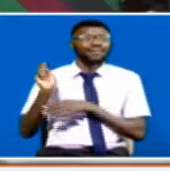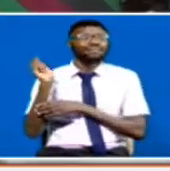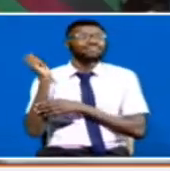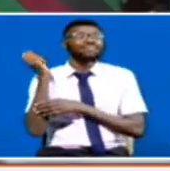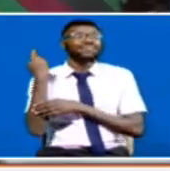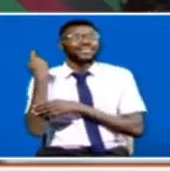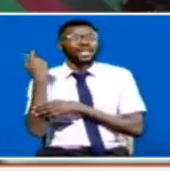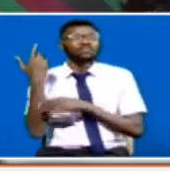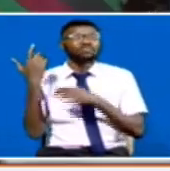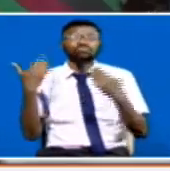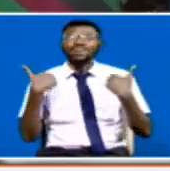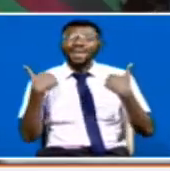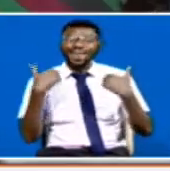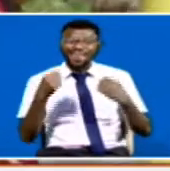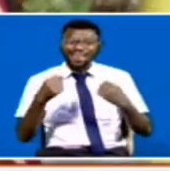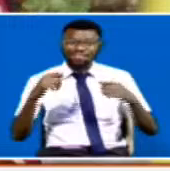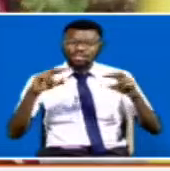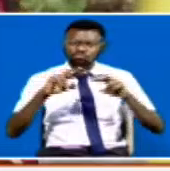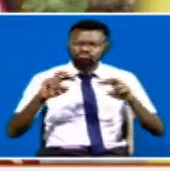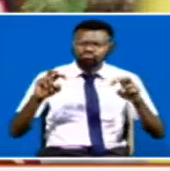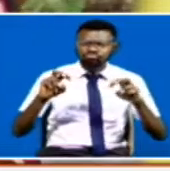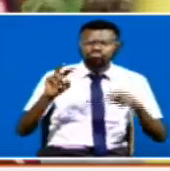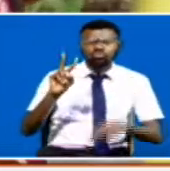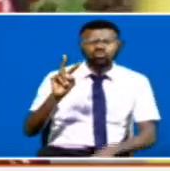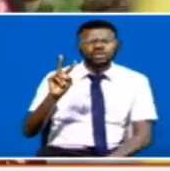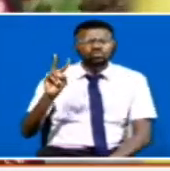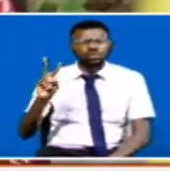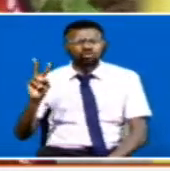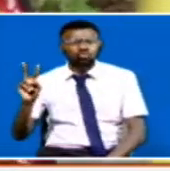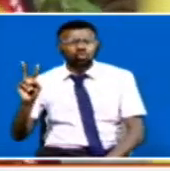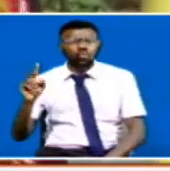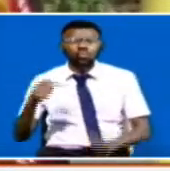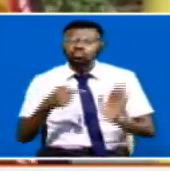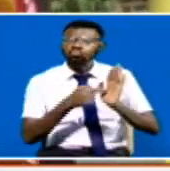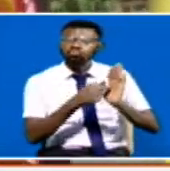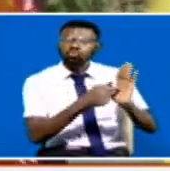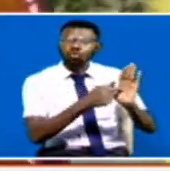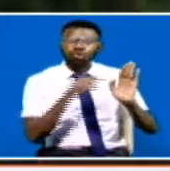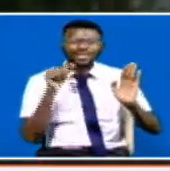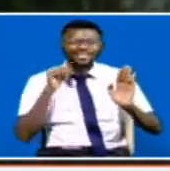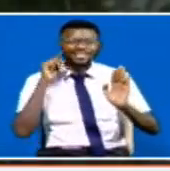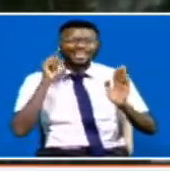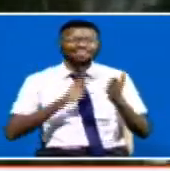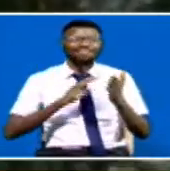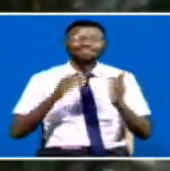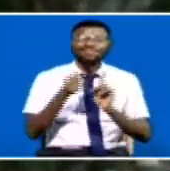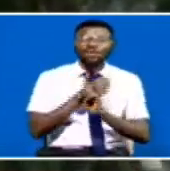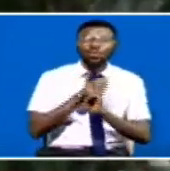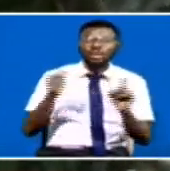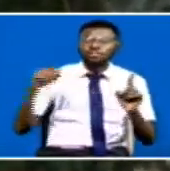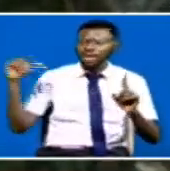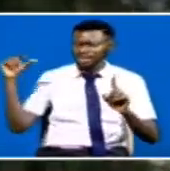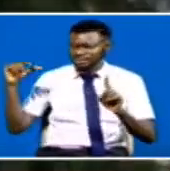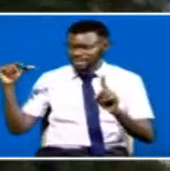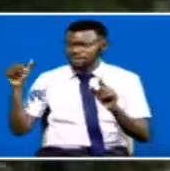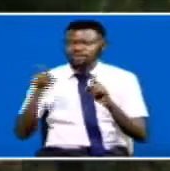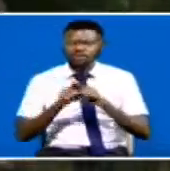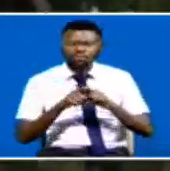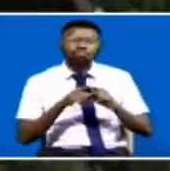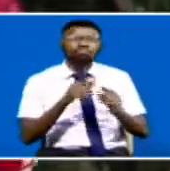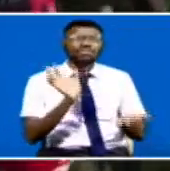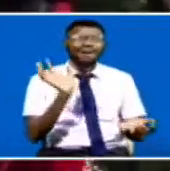of 2022, highlighted the alarming numbers of gender-based violence in Garissa and Tana River counties,